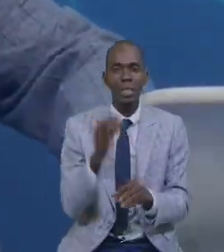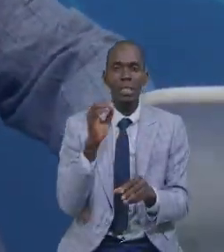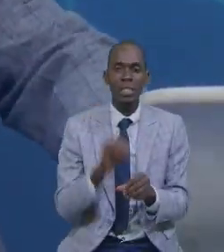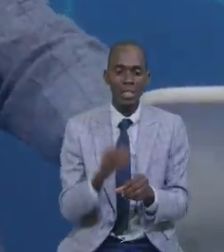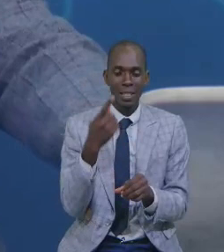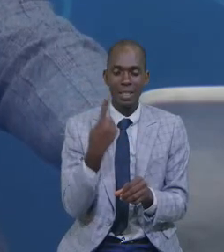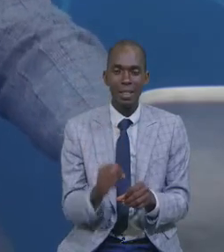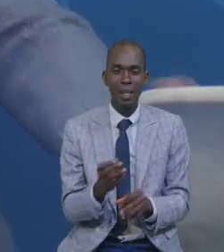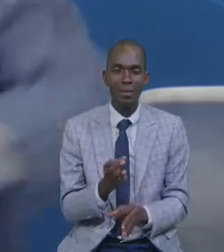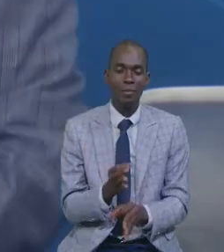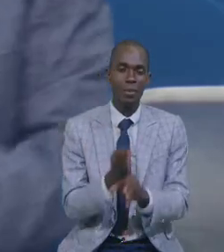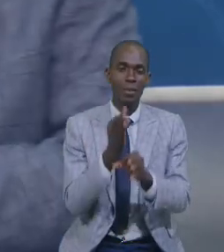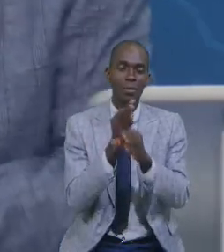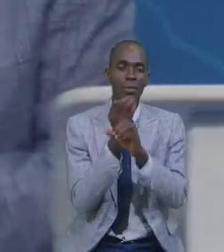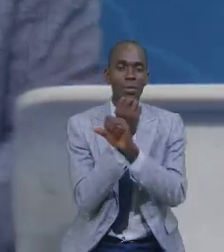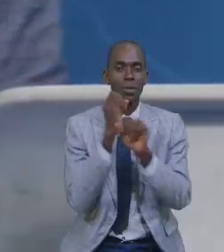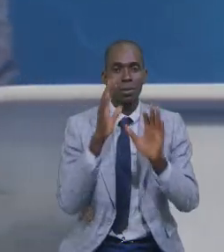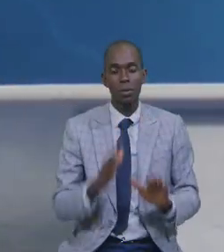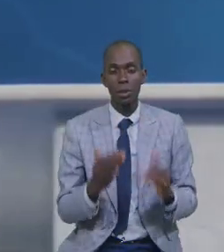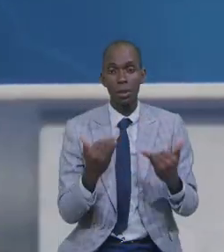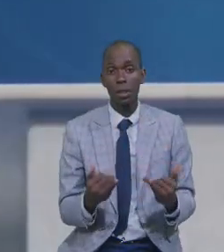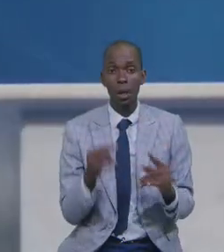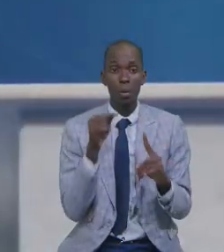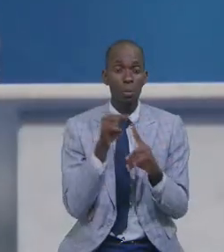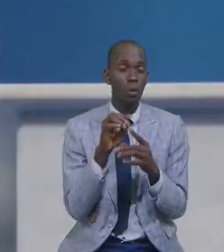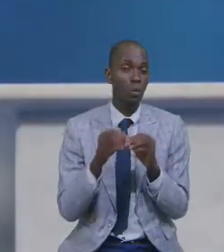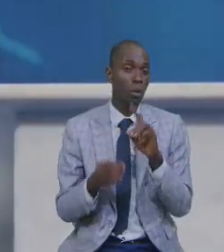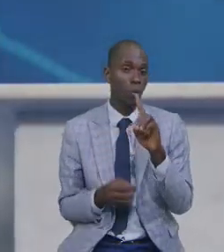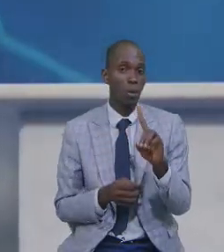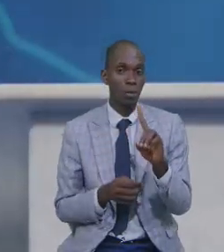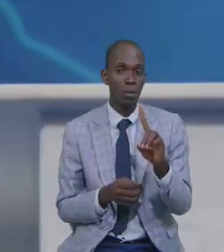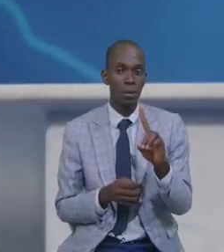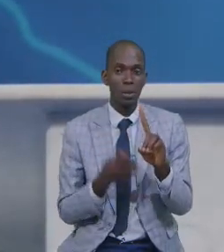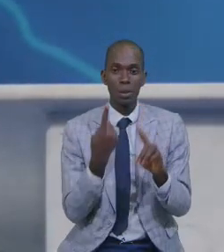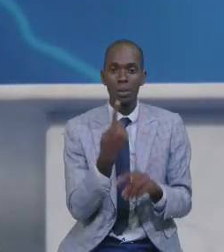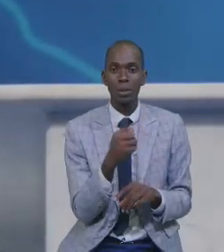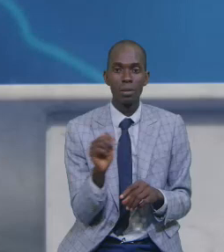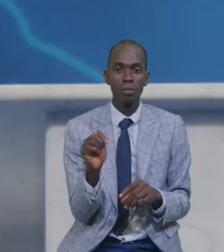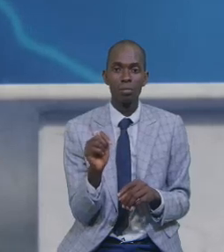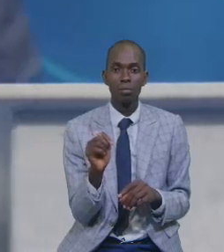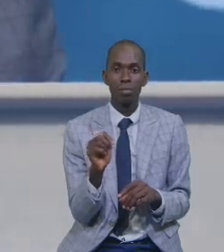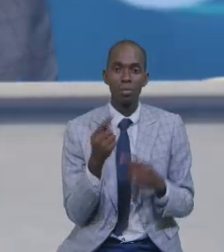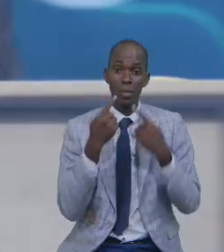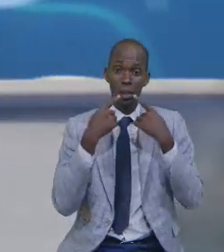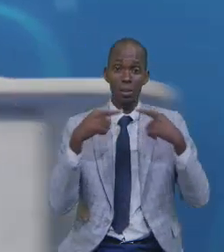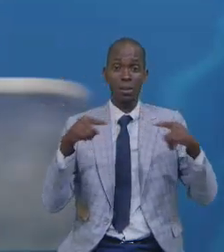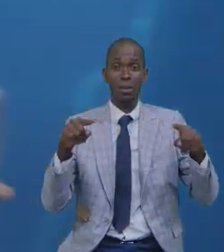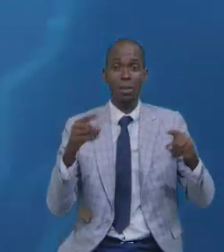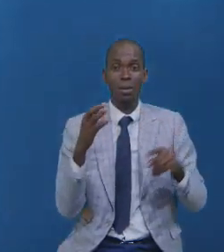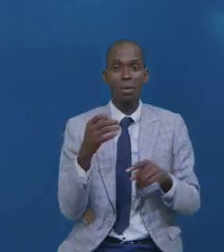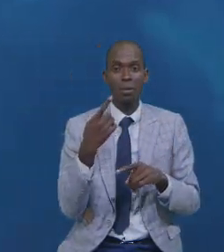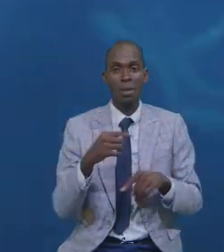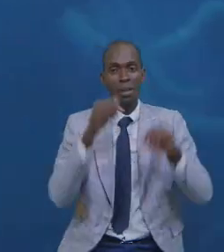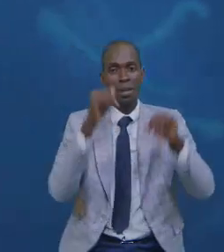faithful Savior. Look at number one now. Number one is the decree of the Father